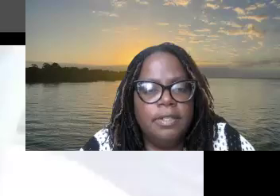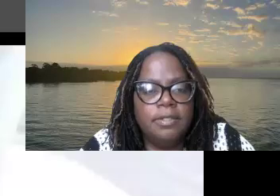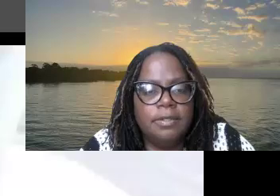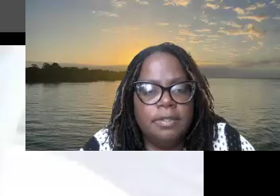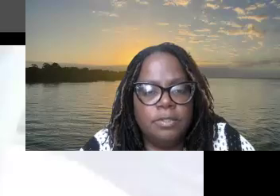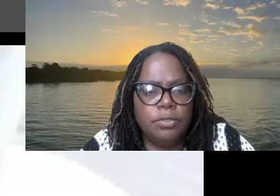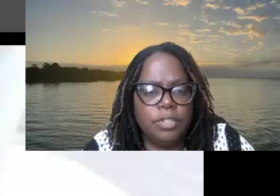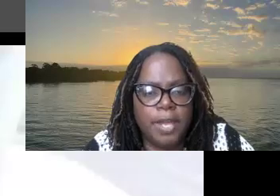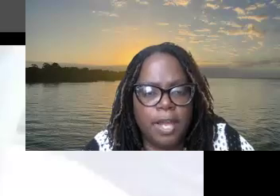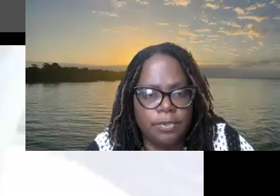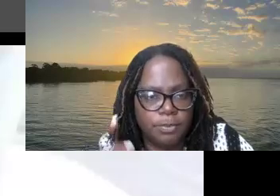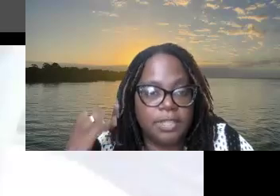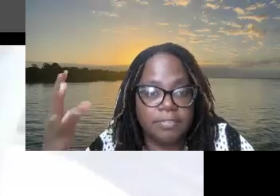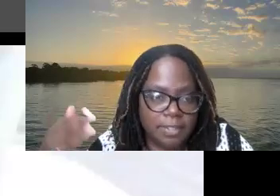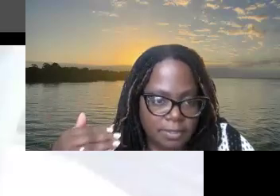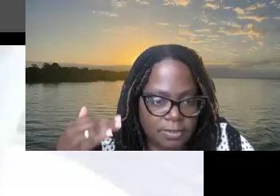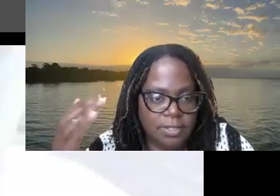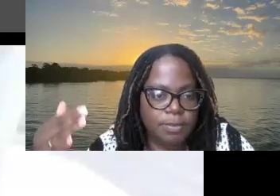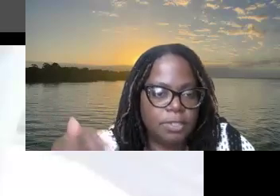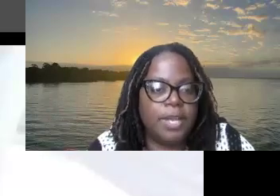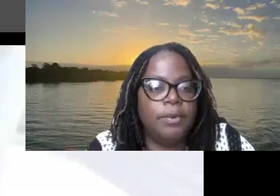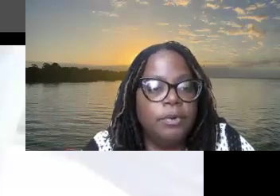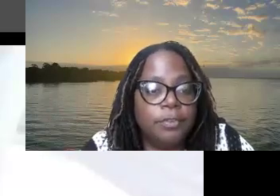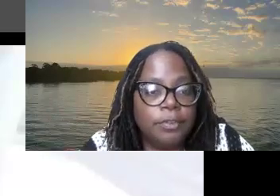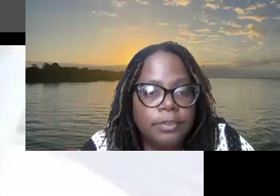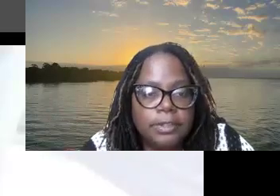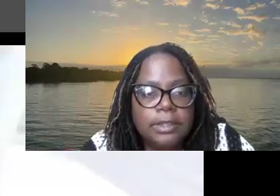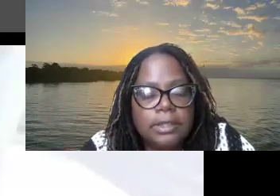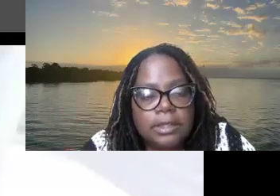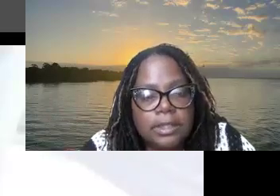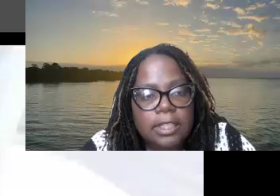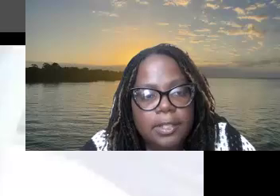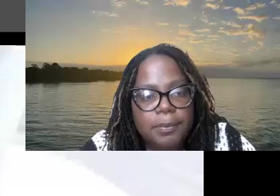and needing to exert this power, this belief that there needs to be this power over.